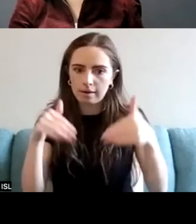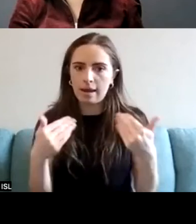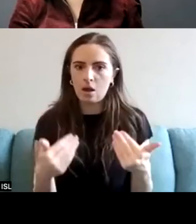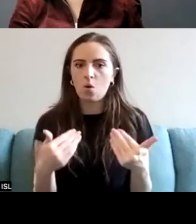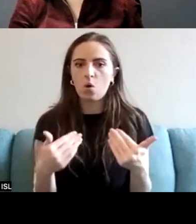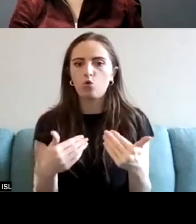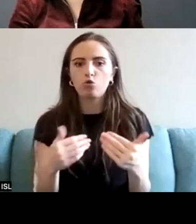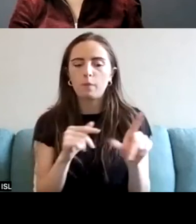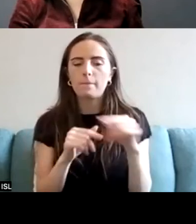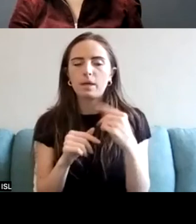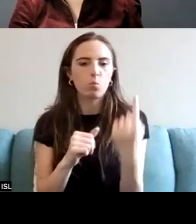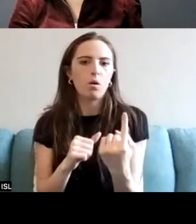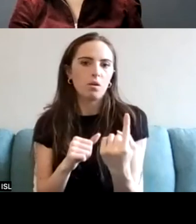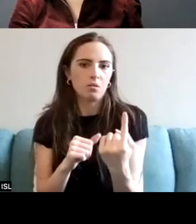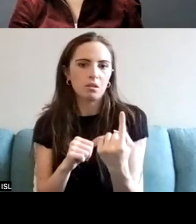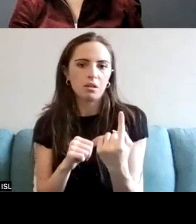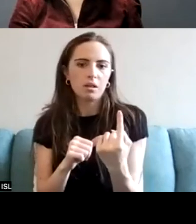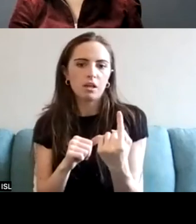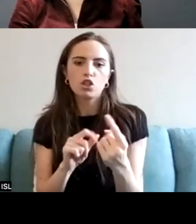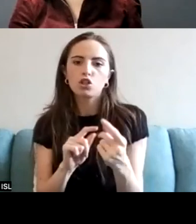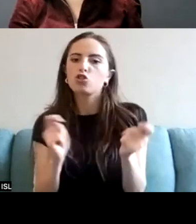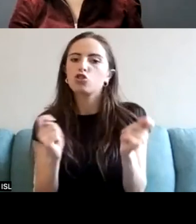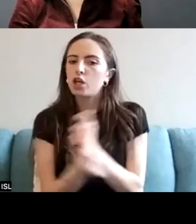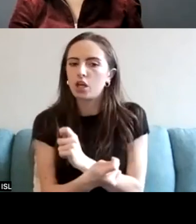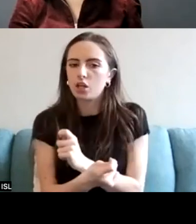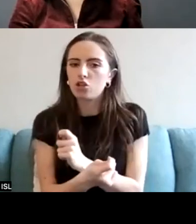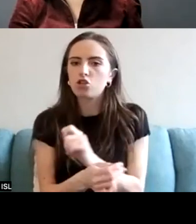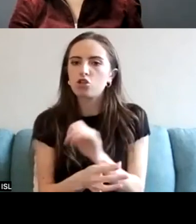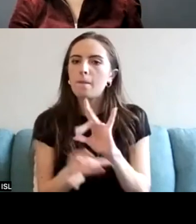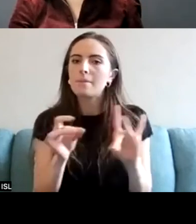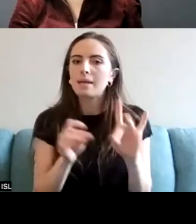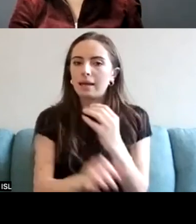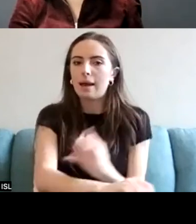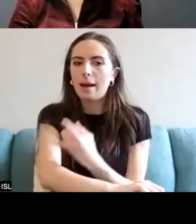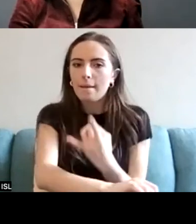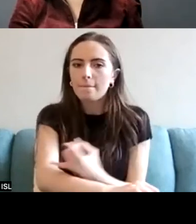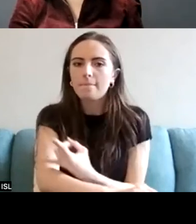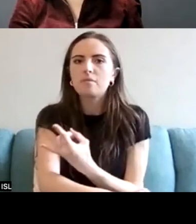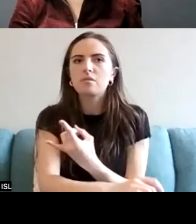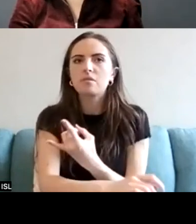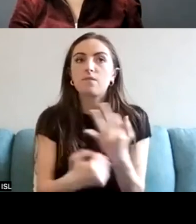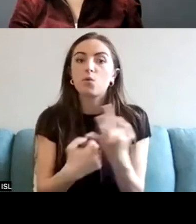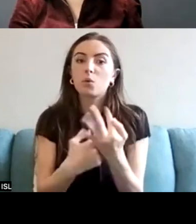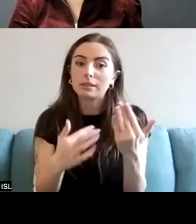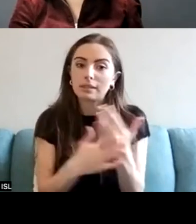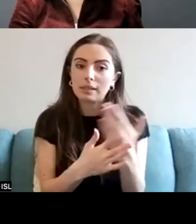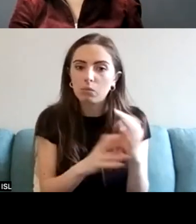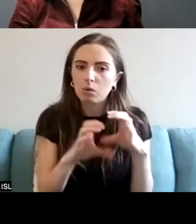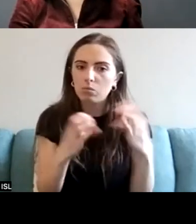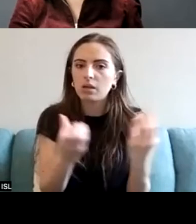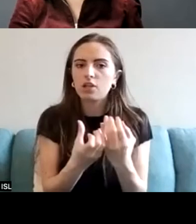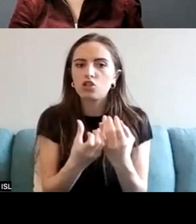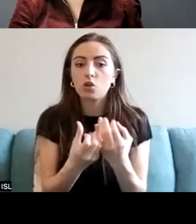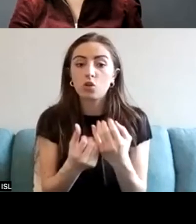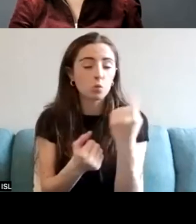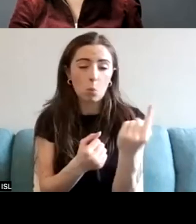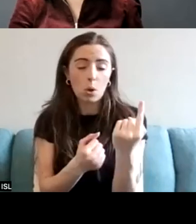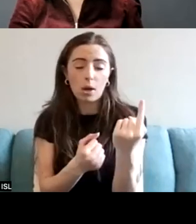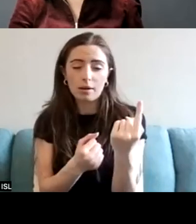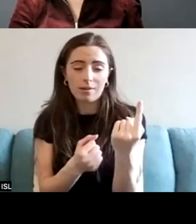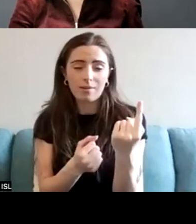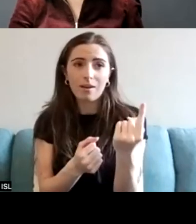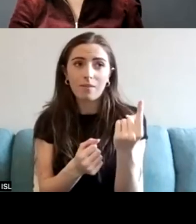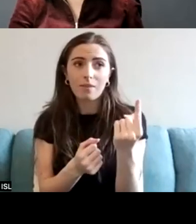one thing that they can make a habit in the next week when it comes to accessible communications, the knock-on